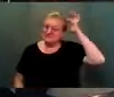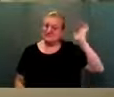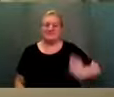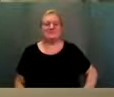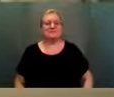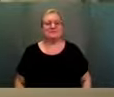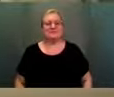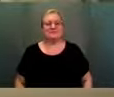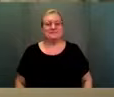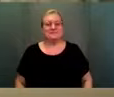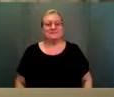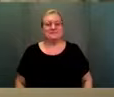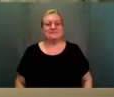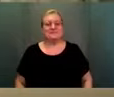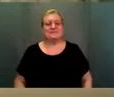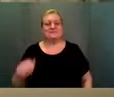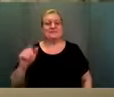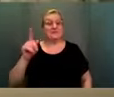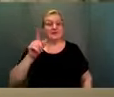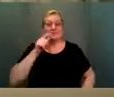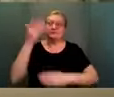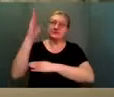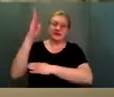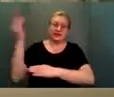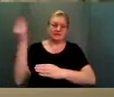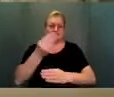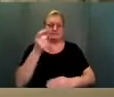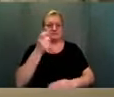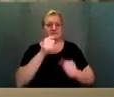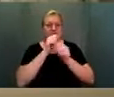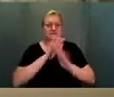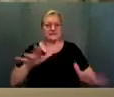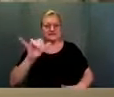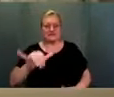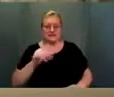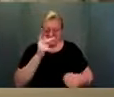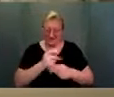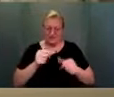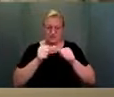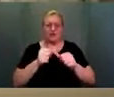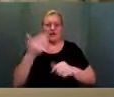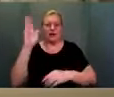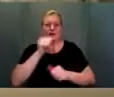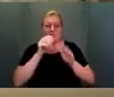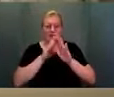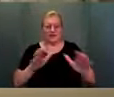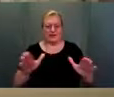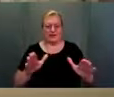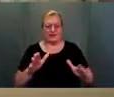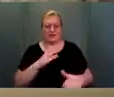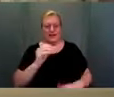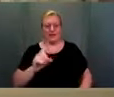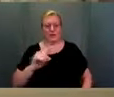Because that was given to you by a high being. He said, "Keep doing what you're doing. God bless you." And he walked